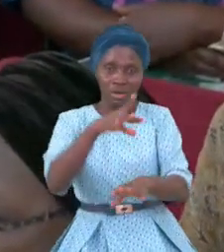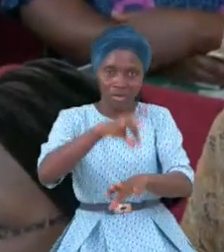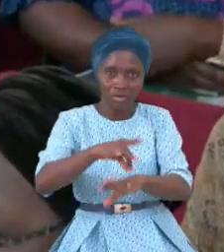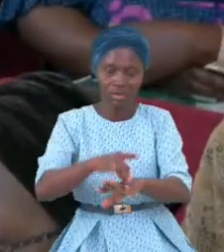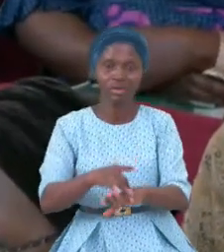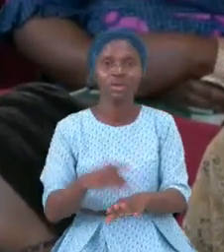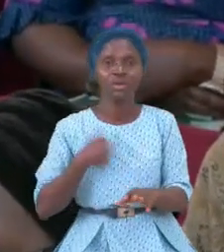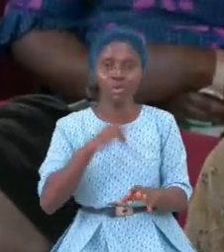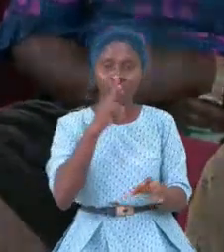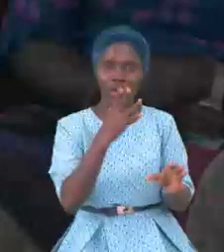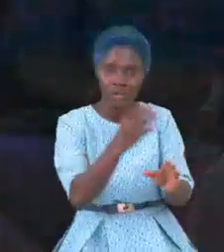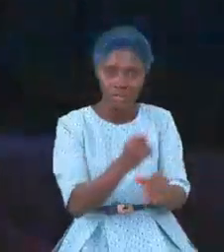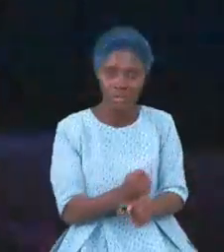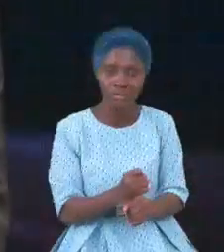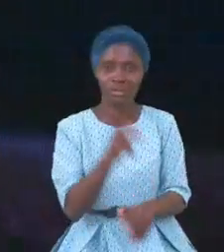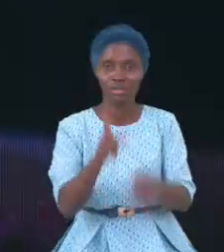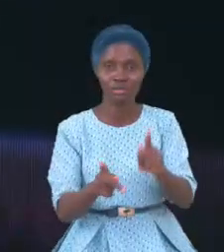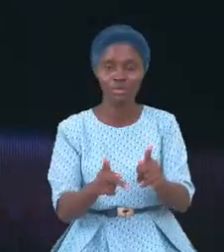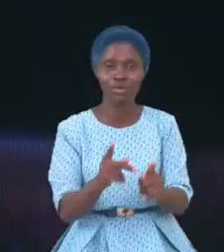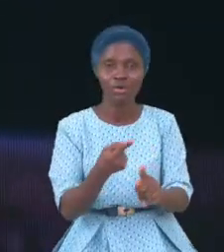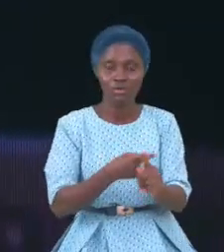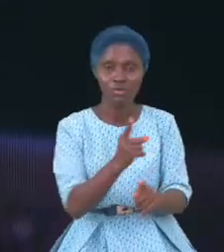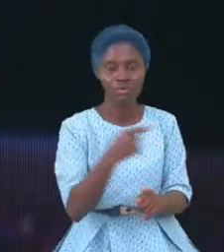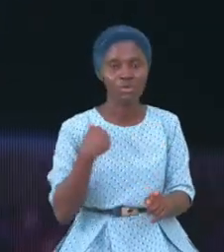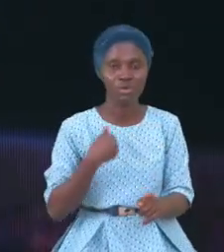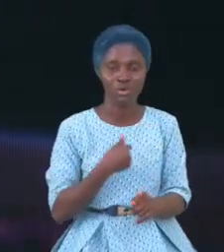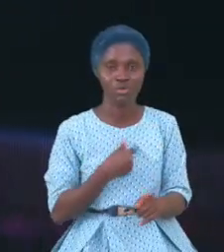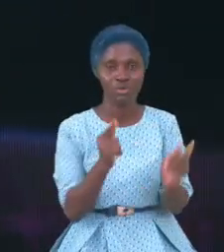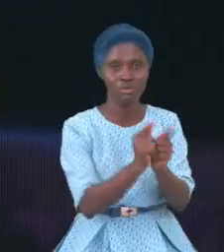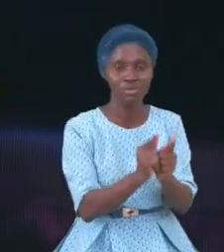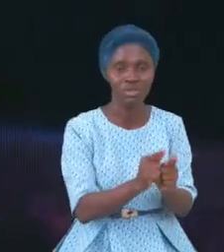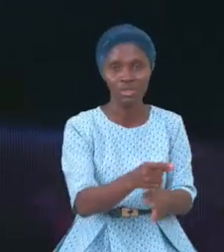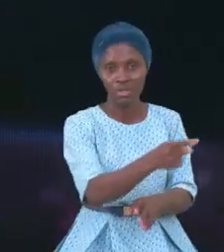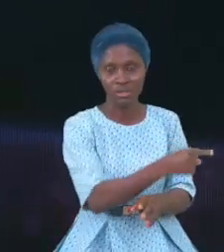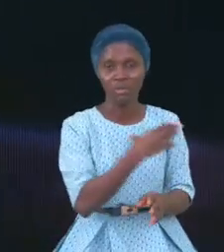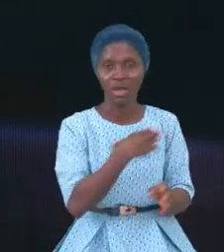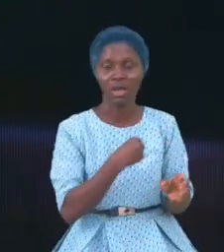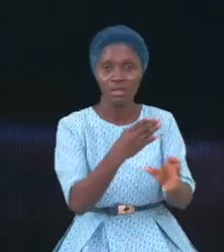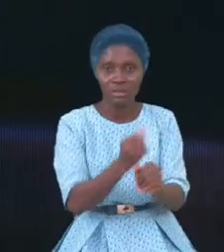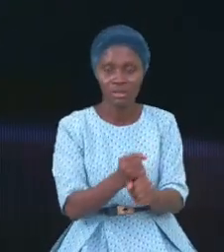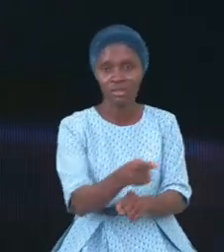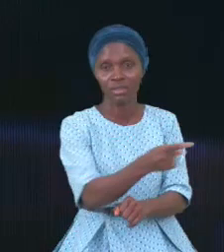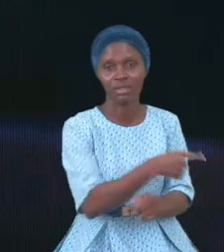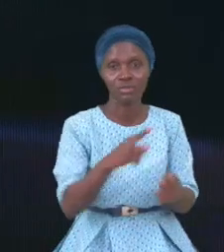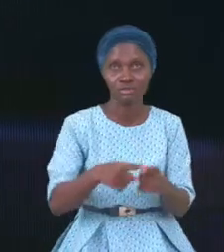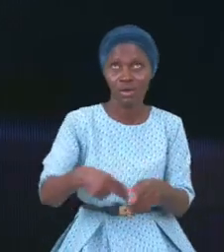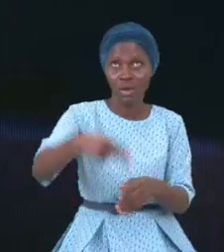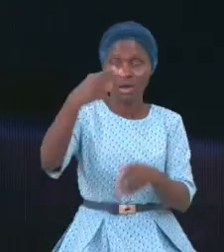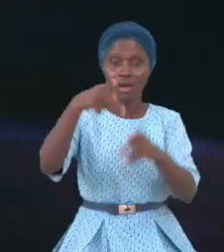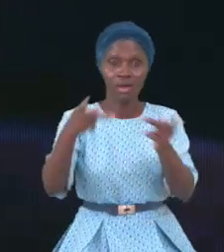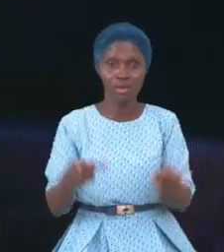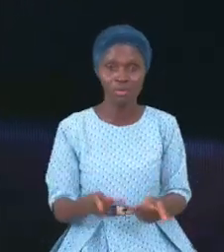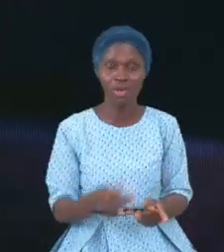them, and we're taking them to a higher place and to higher ground, and the Lord will give you